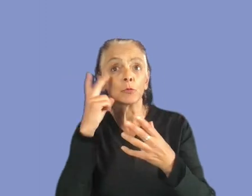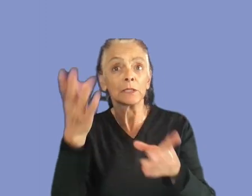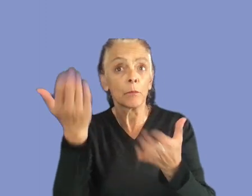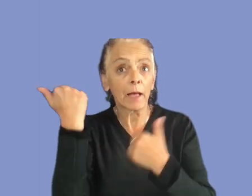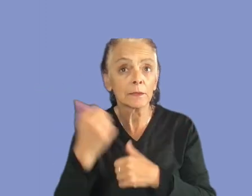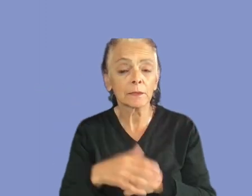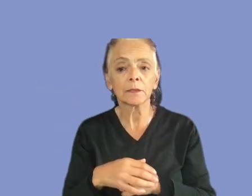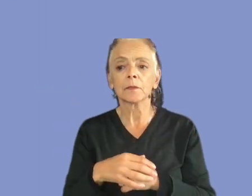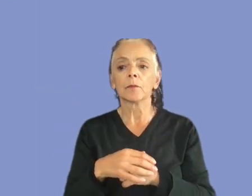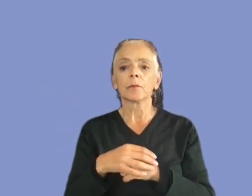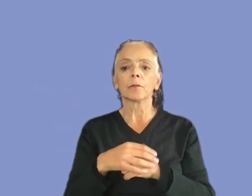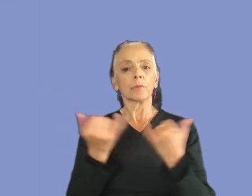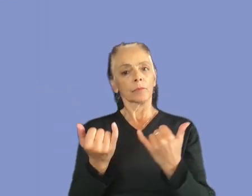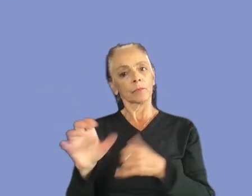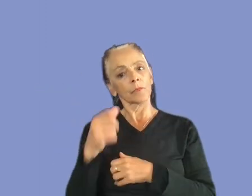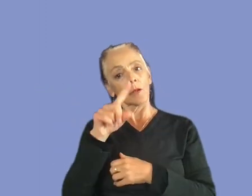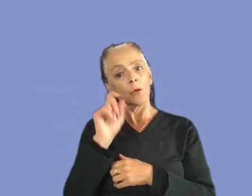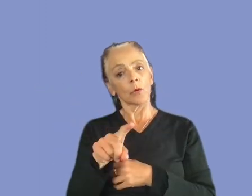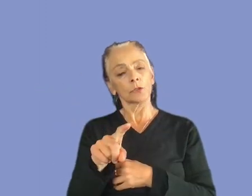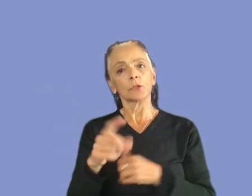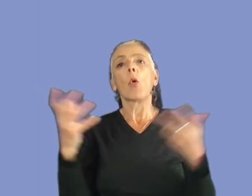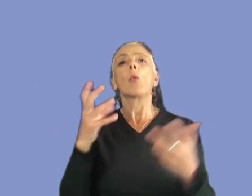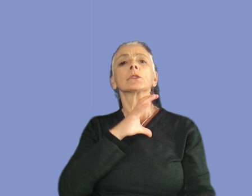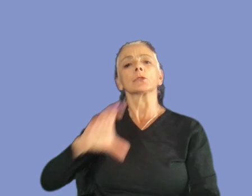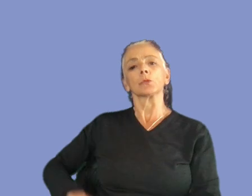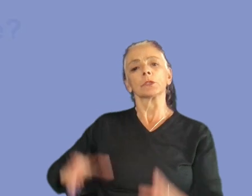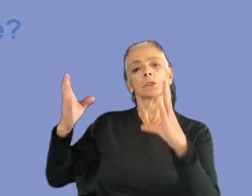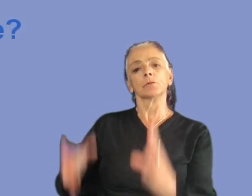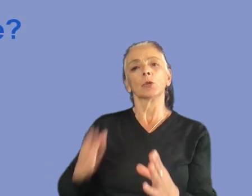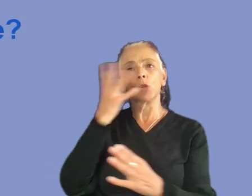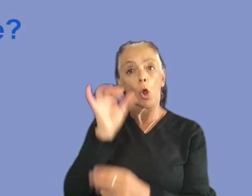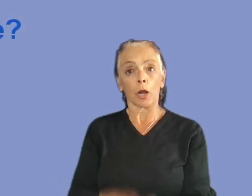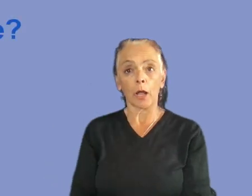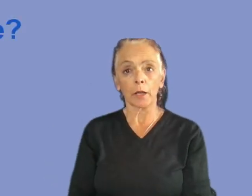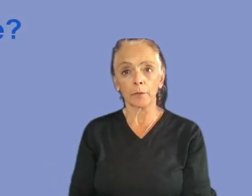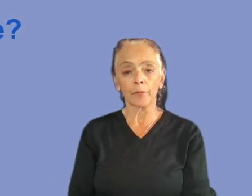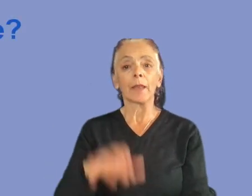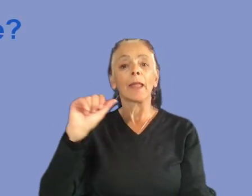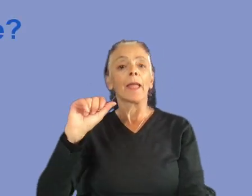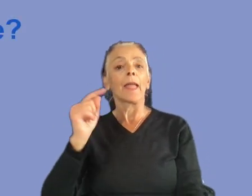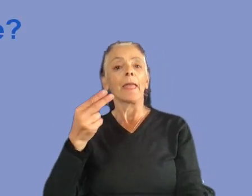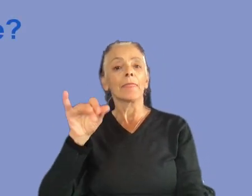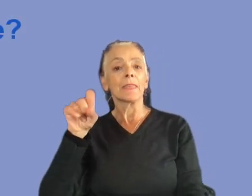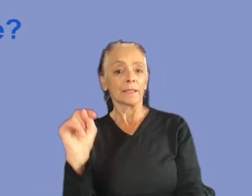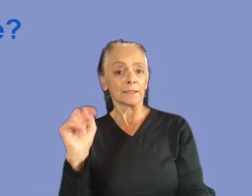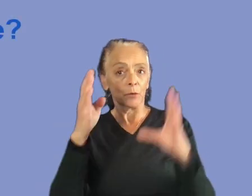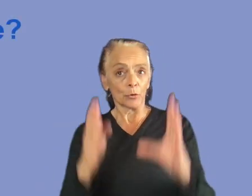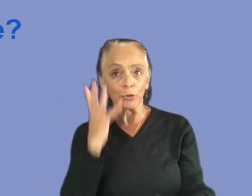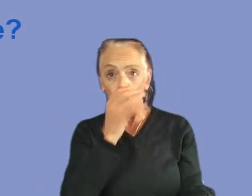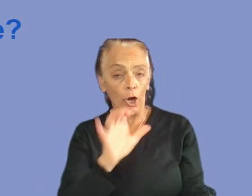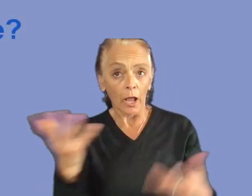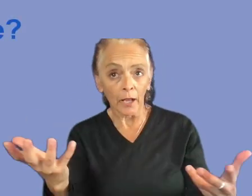ask you another question. What does a Christian look like? What does an atheist look like? It's much